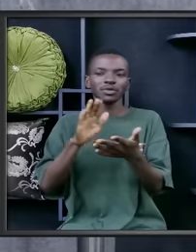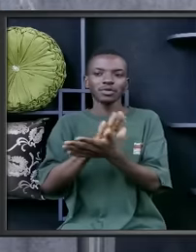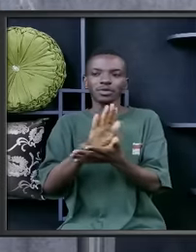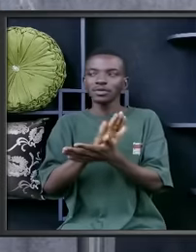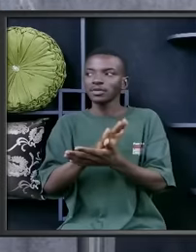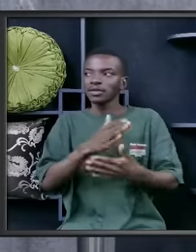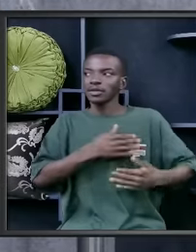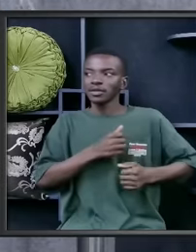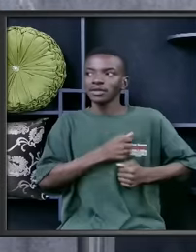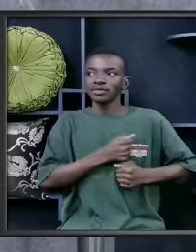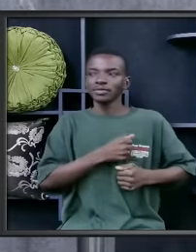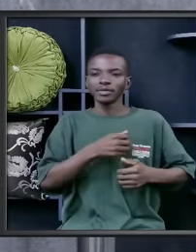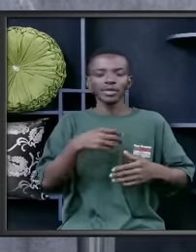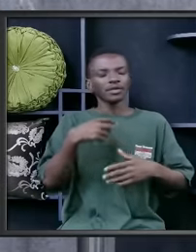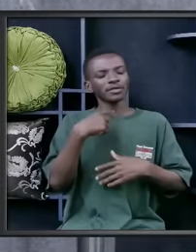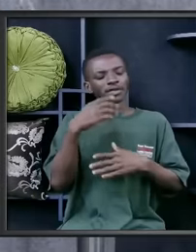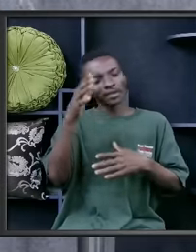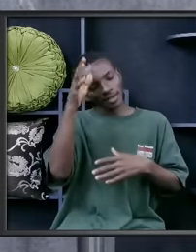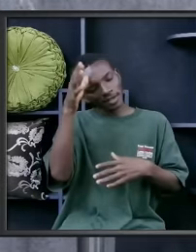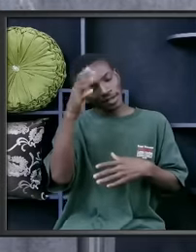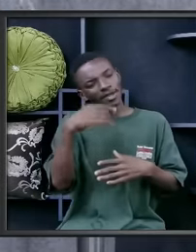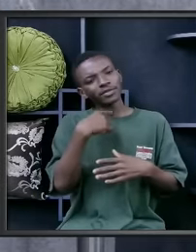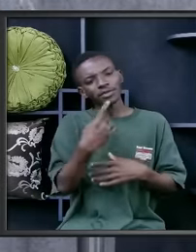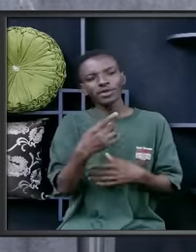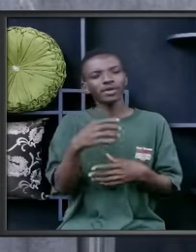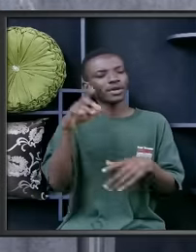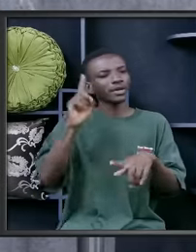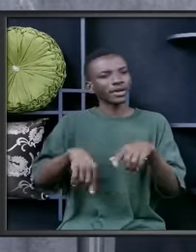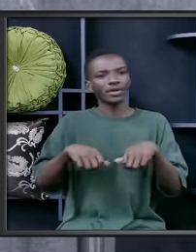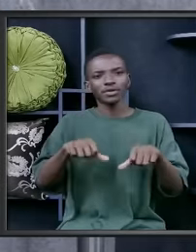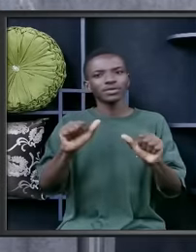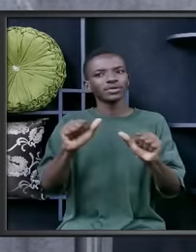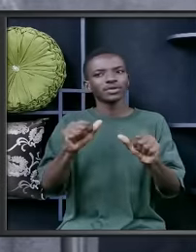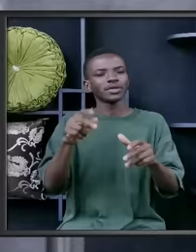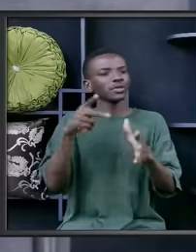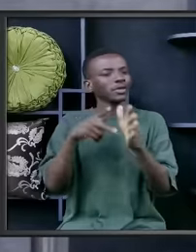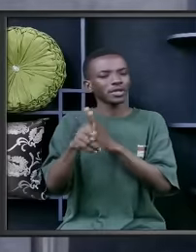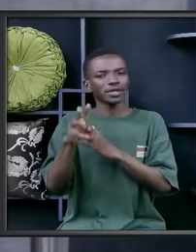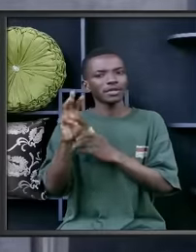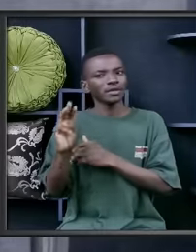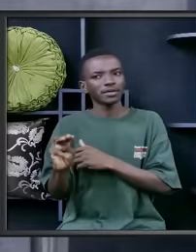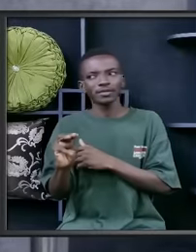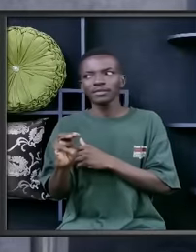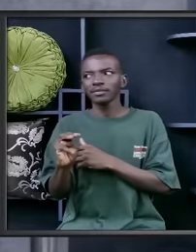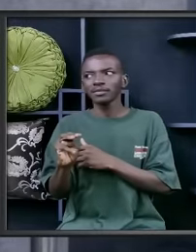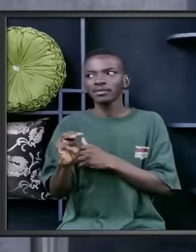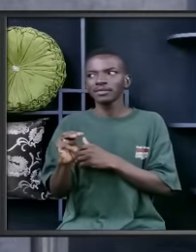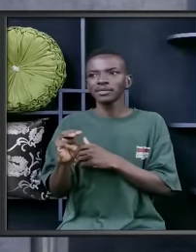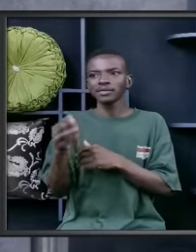grade tell and say, daddy, I've told you before that I cannot continue with NDA. I will die. They will kill me because sometimes they will carry my head put